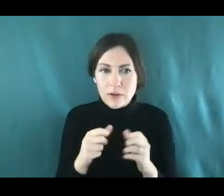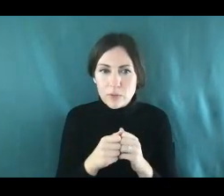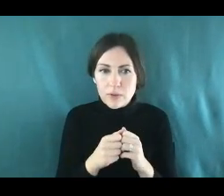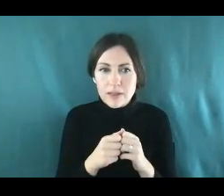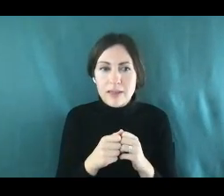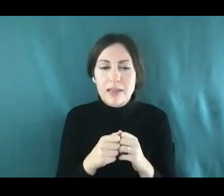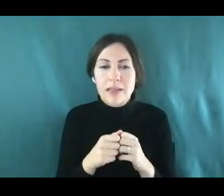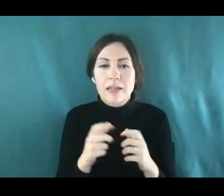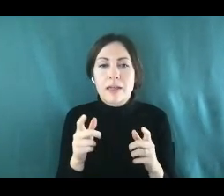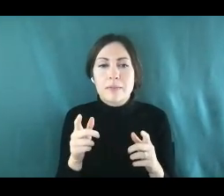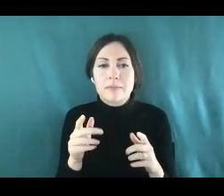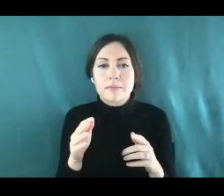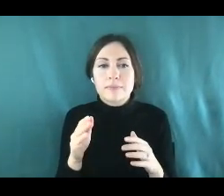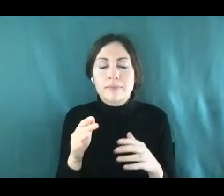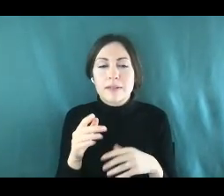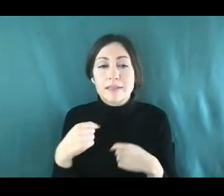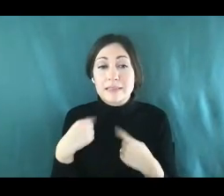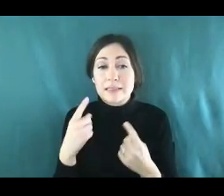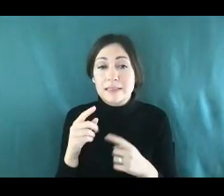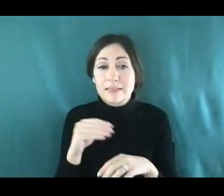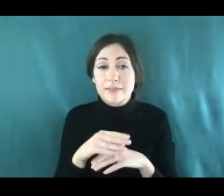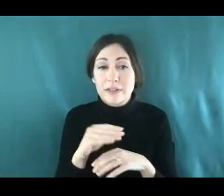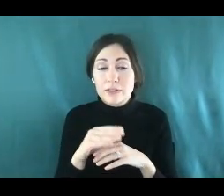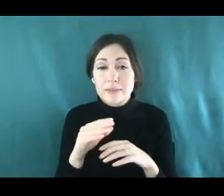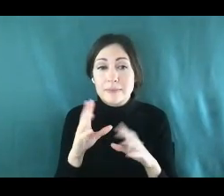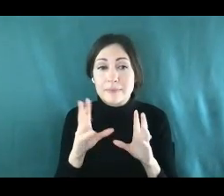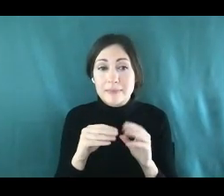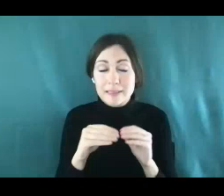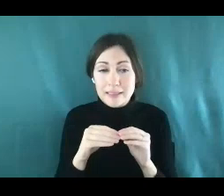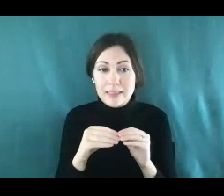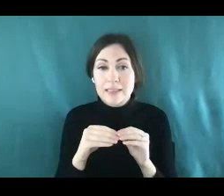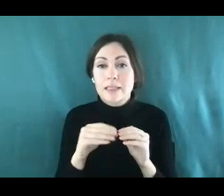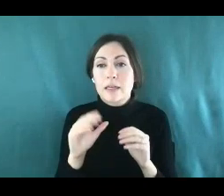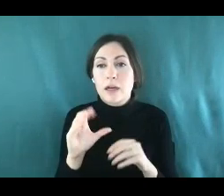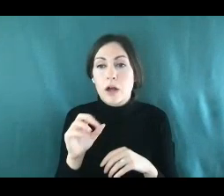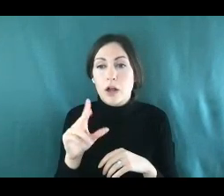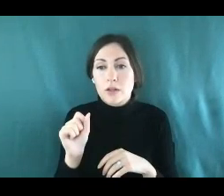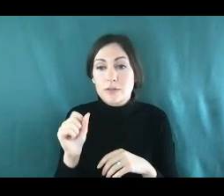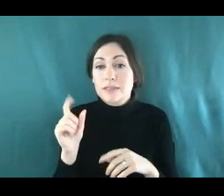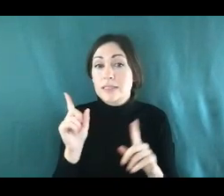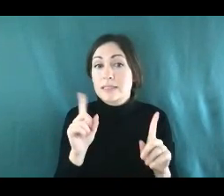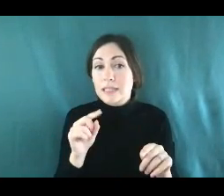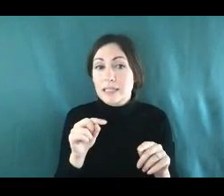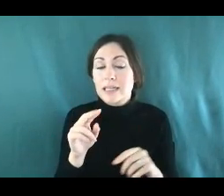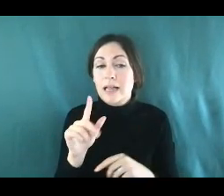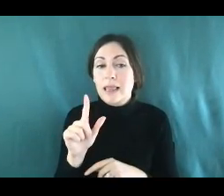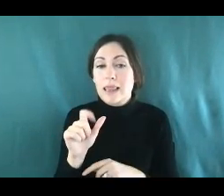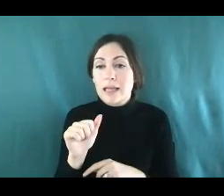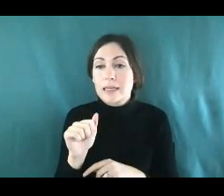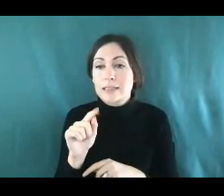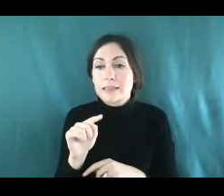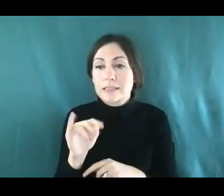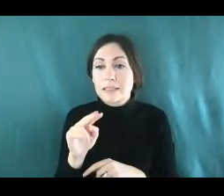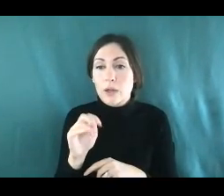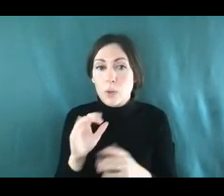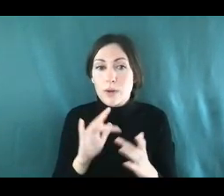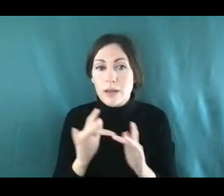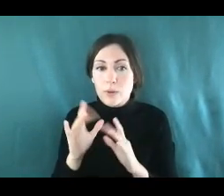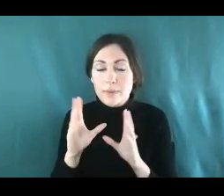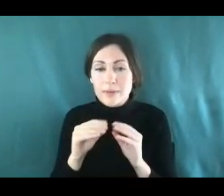since our advisory committee in August, Carlos attended the Latino Network meeting. And this was hosted by the city of Las